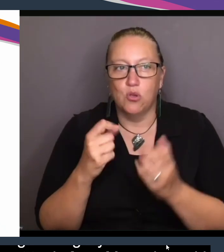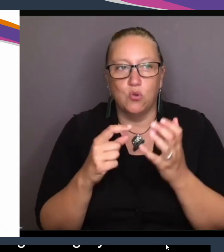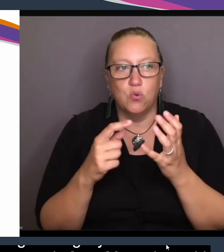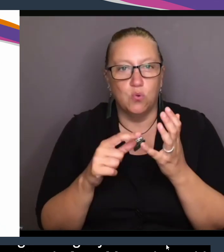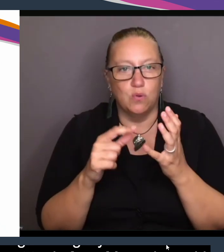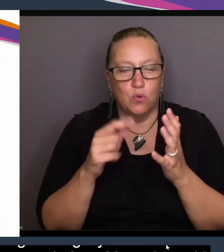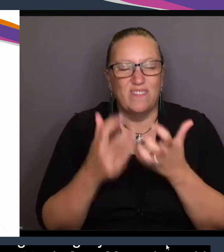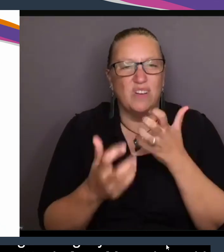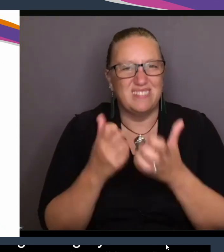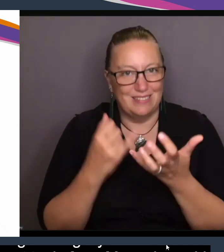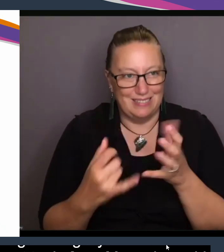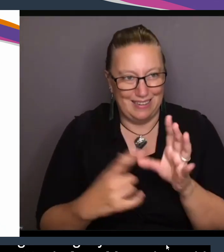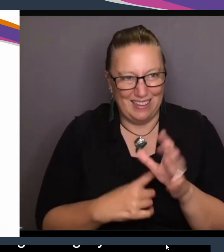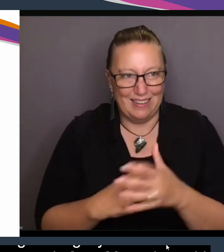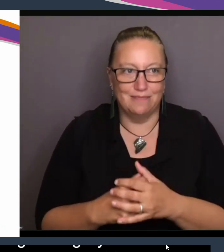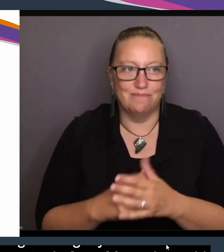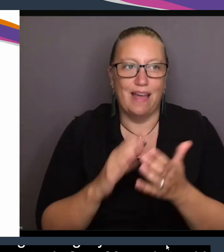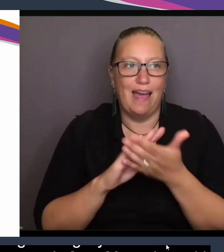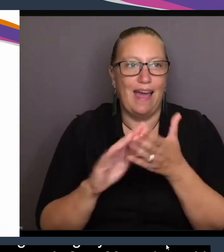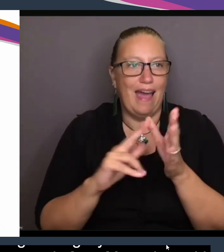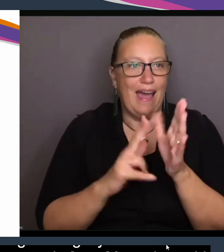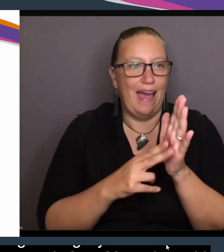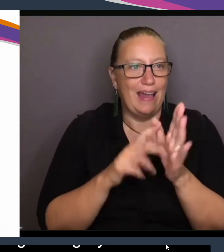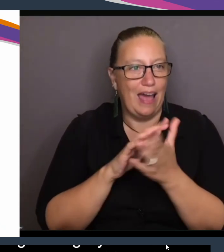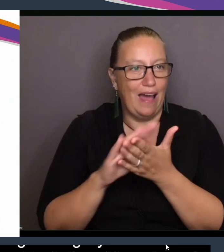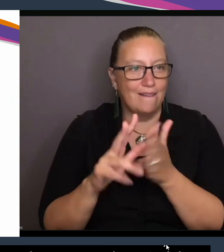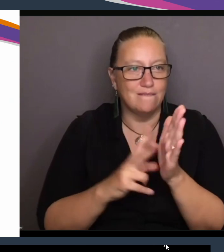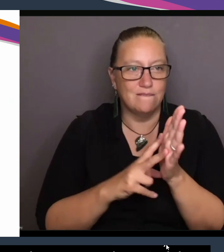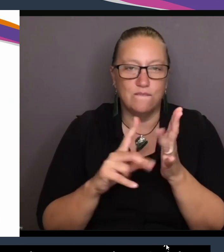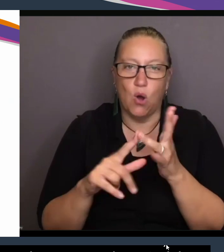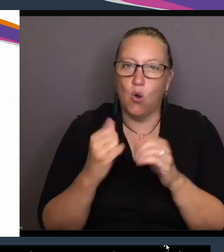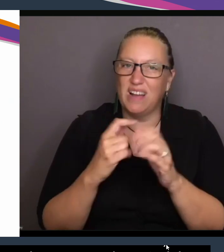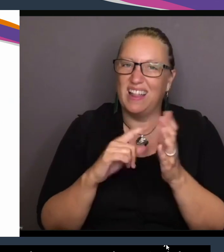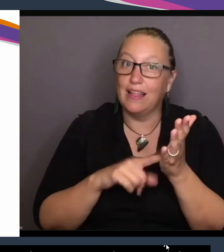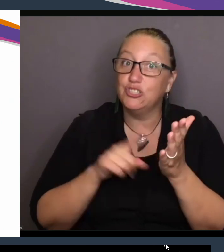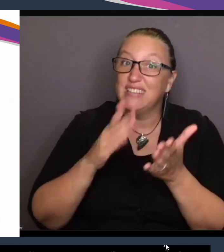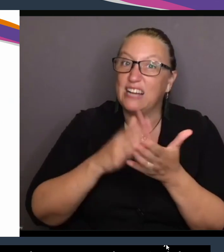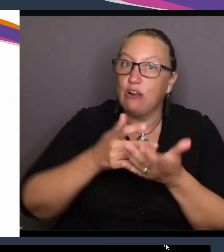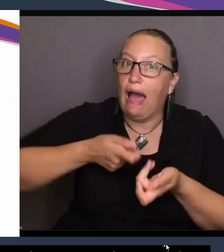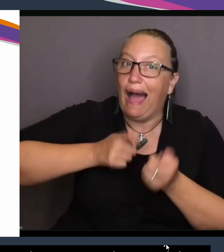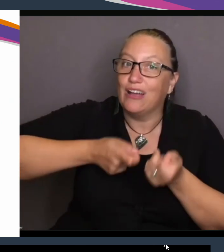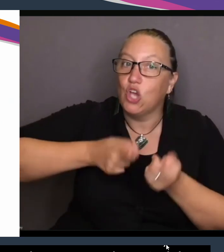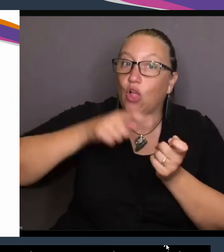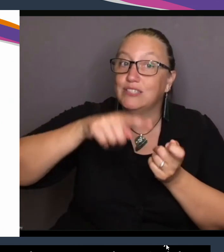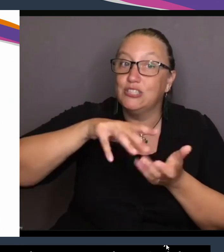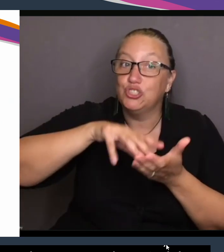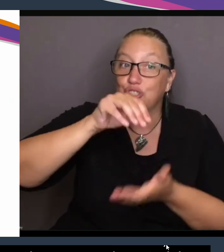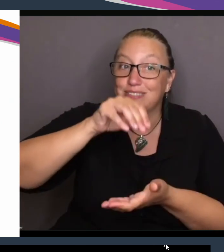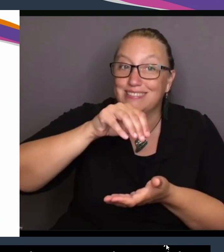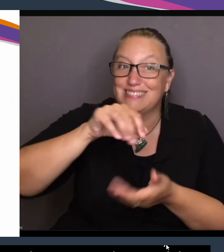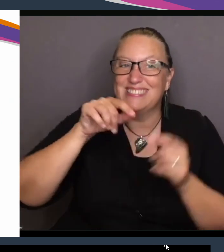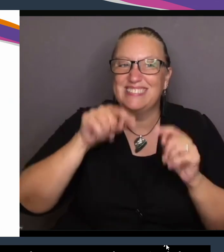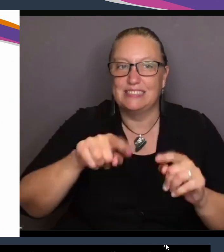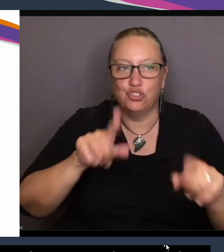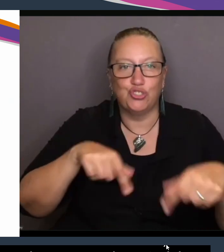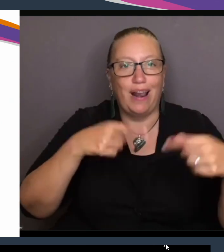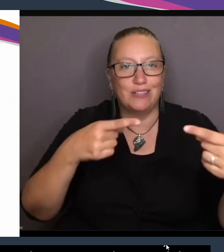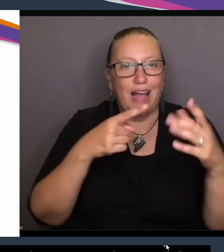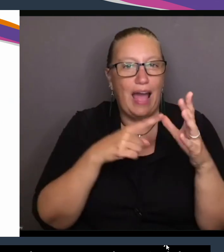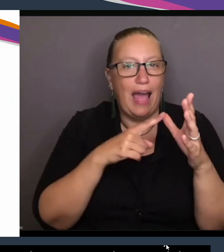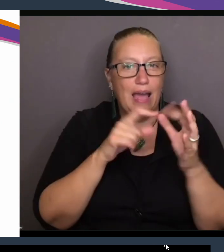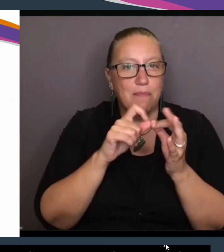Sydney. Hannah Vogel, I think Hannah's here, is an archaeology, challenging ableism and